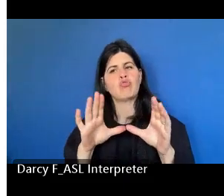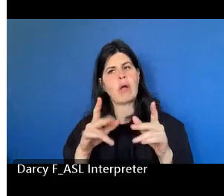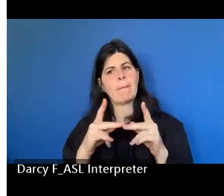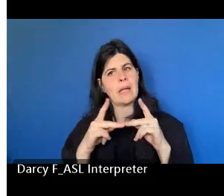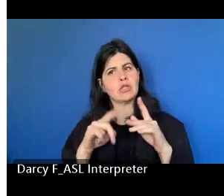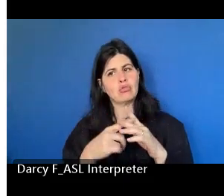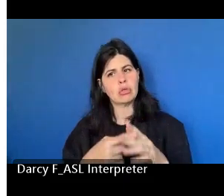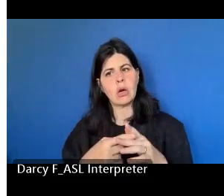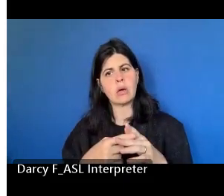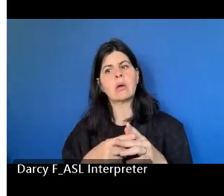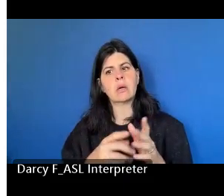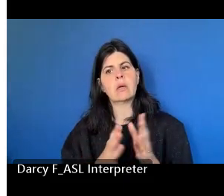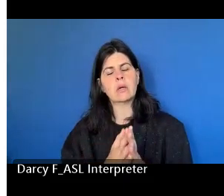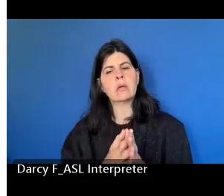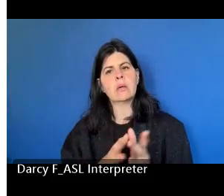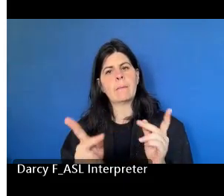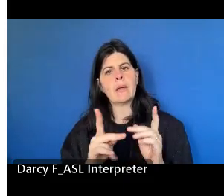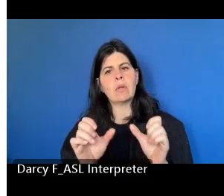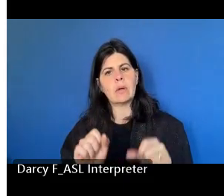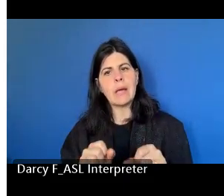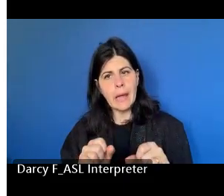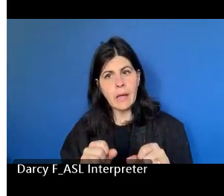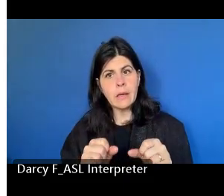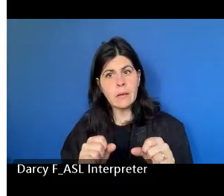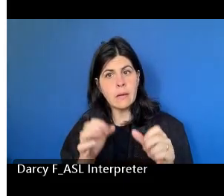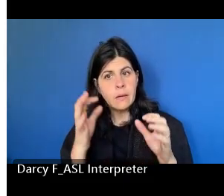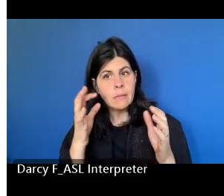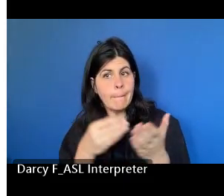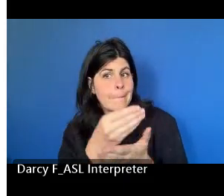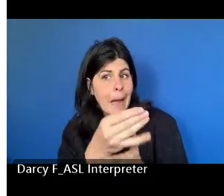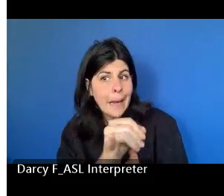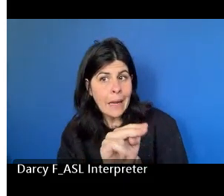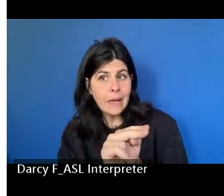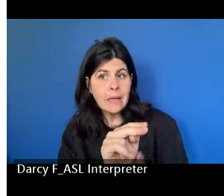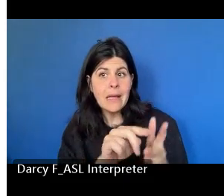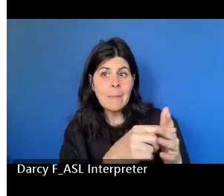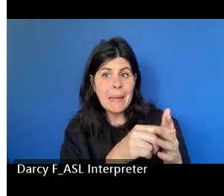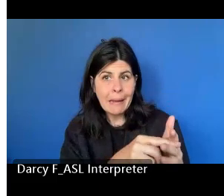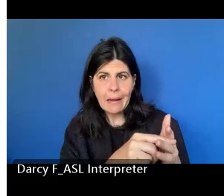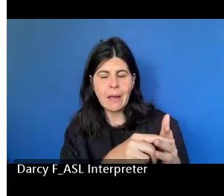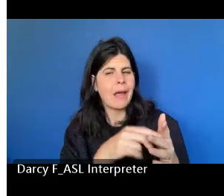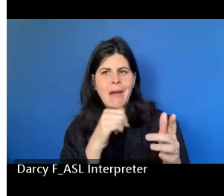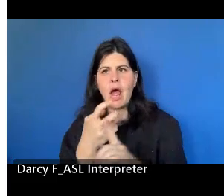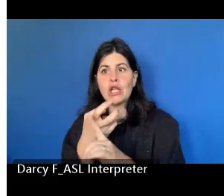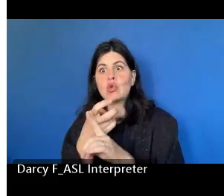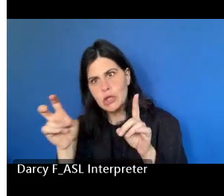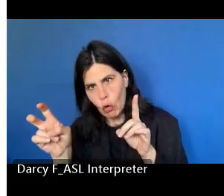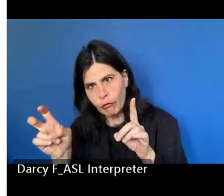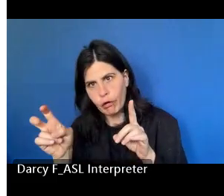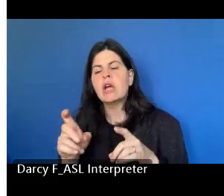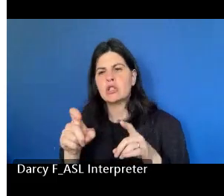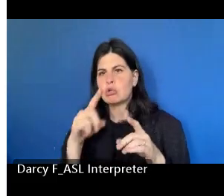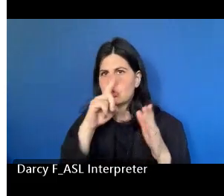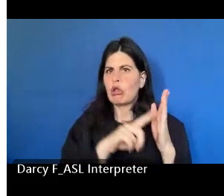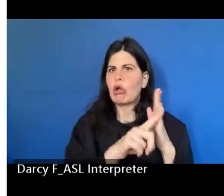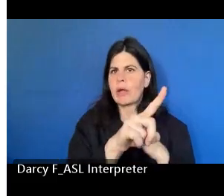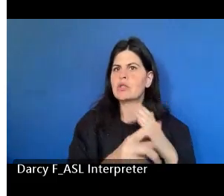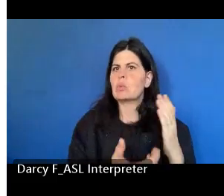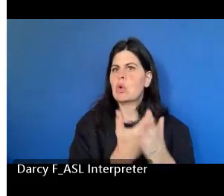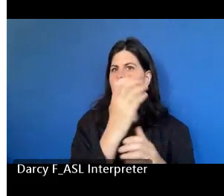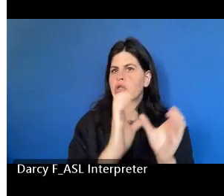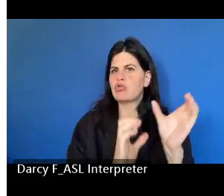buy in the beginning versus having to switch over. So I do think they should look into that more. Thank you. Thank